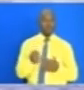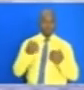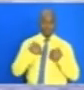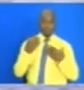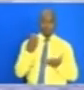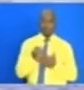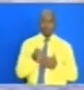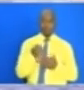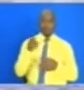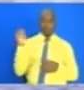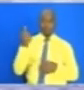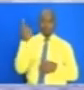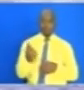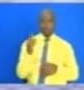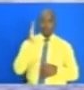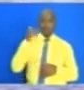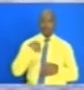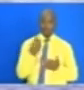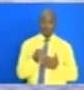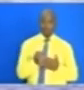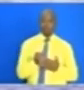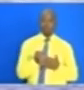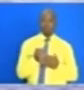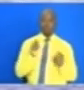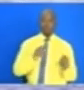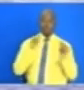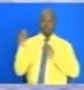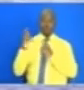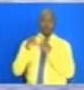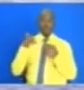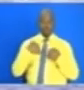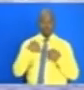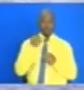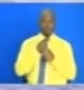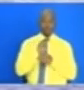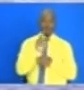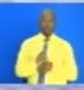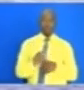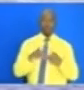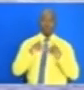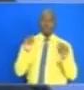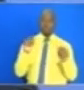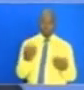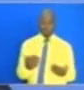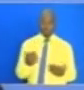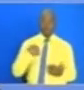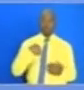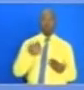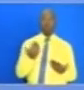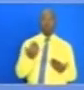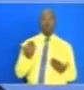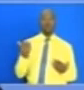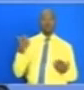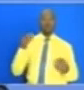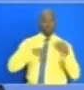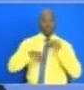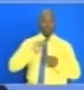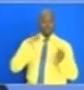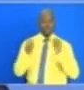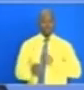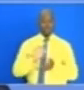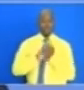if we have to build makeshift shelters, we'll have to do that. But I'll tell you what, I'll be taking a corrupt country, but